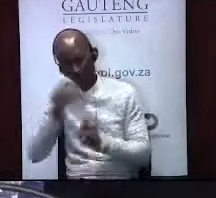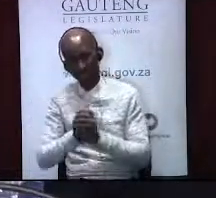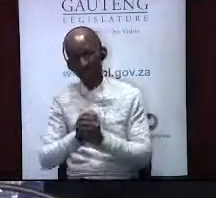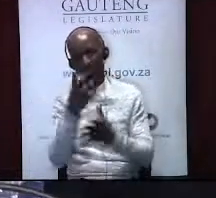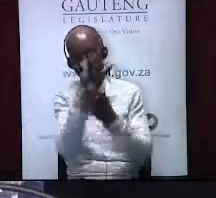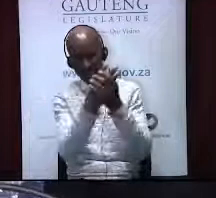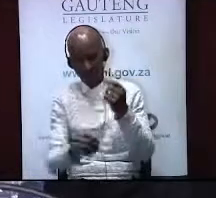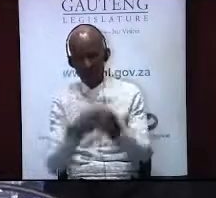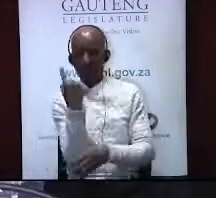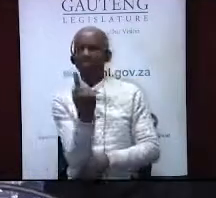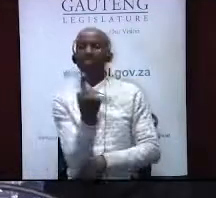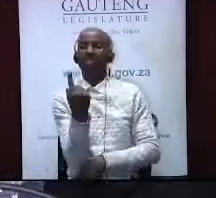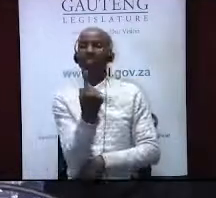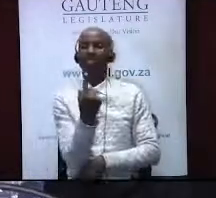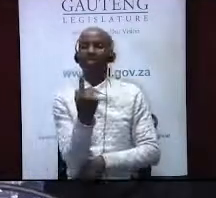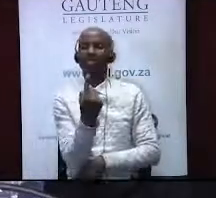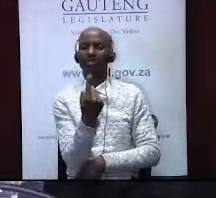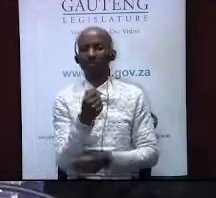ba be kali.